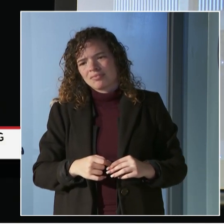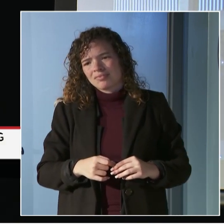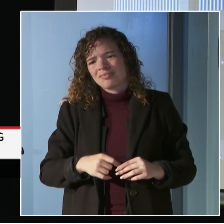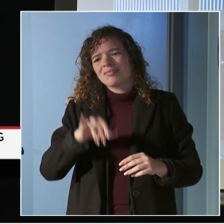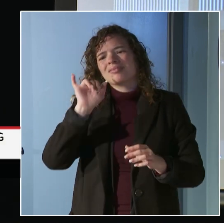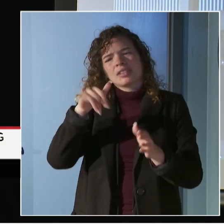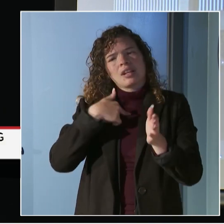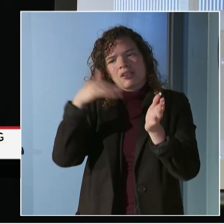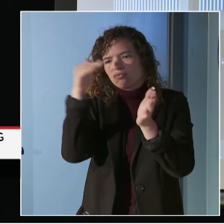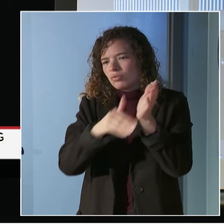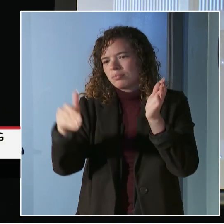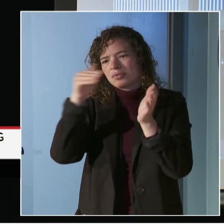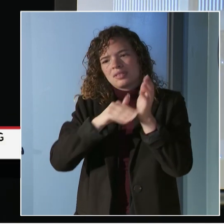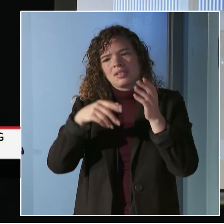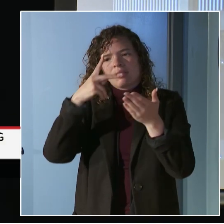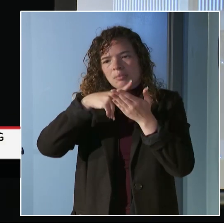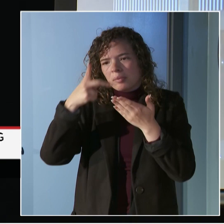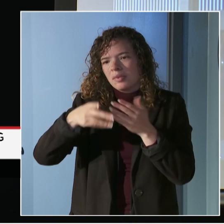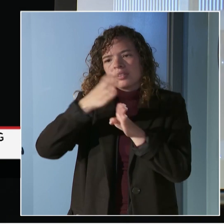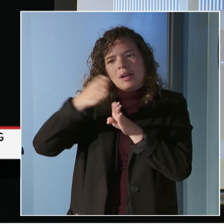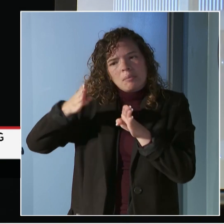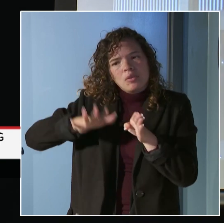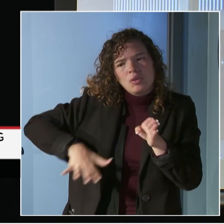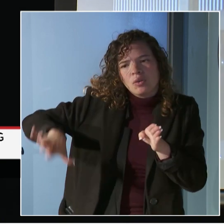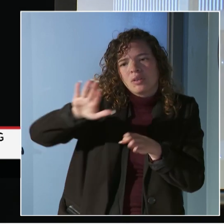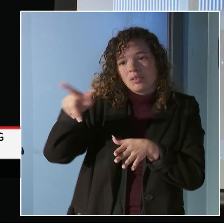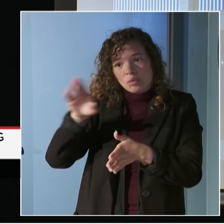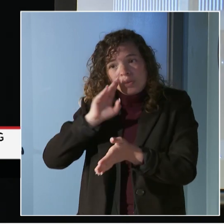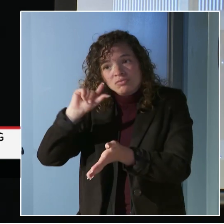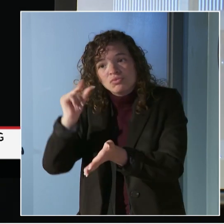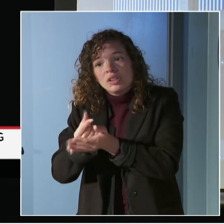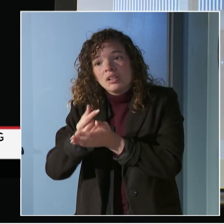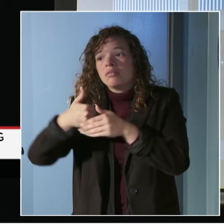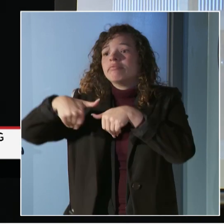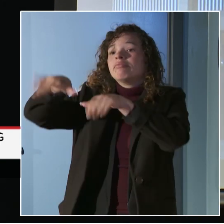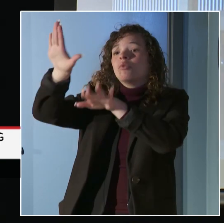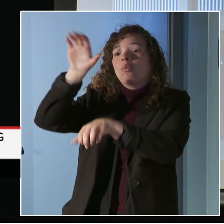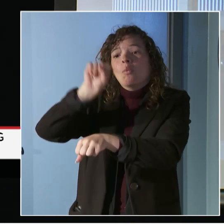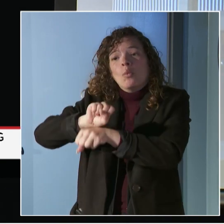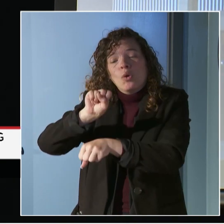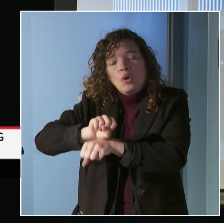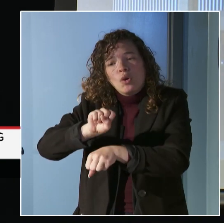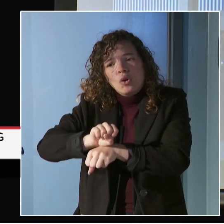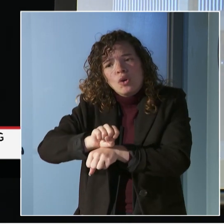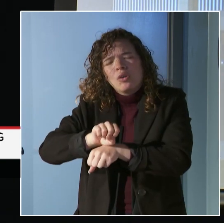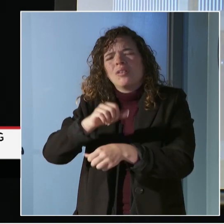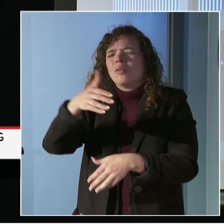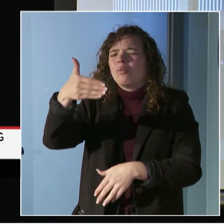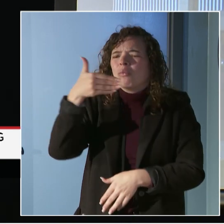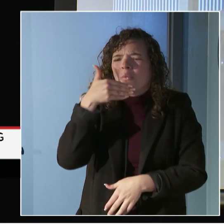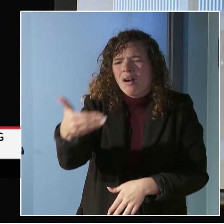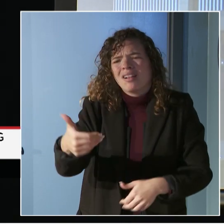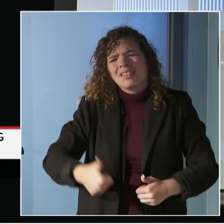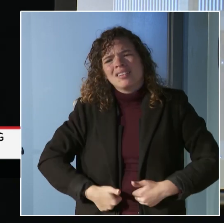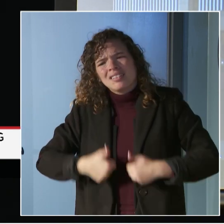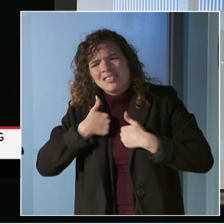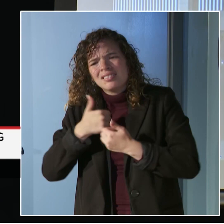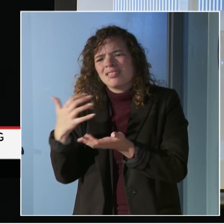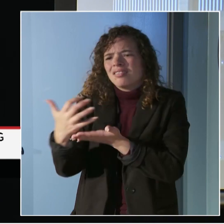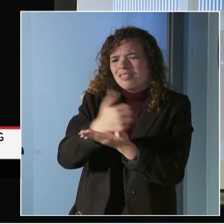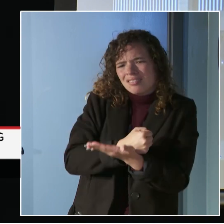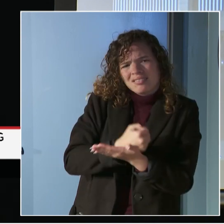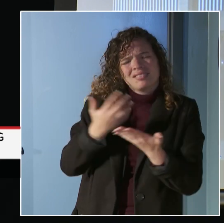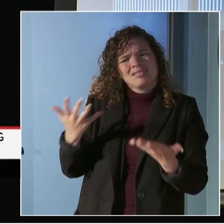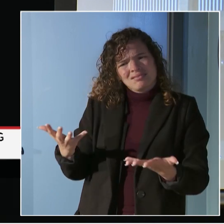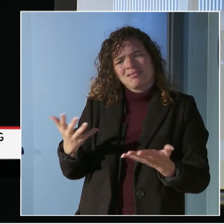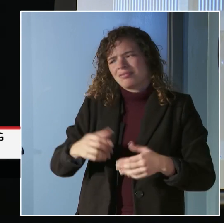program next door, and they're going to go right into the workforce with living wage arts-based jobs. Does it get any better than that? And